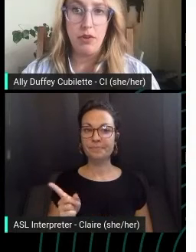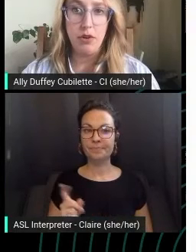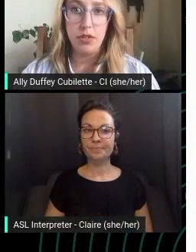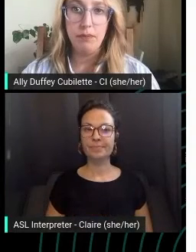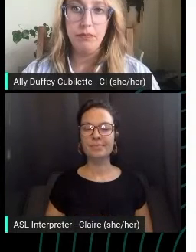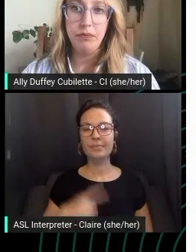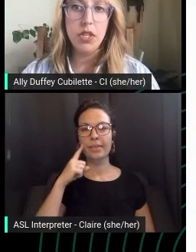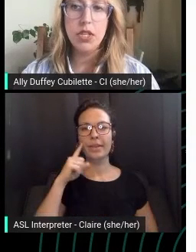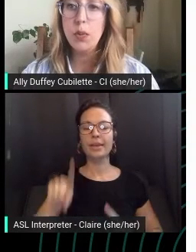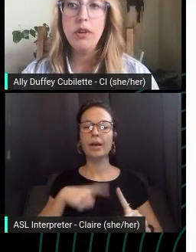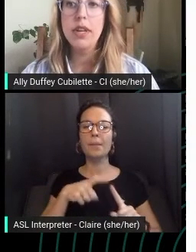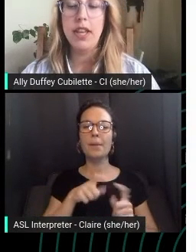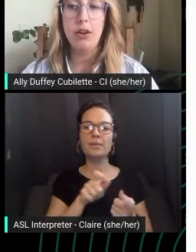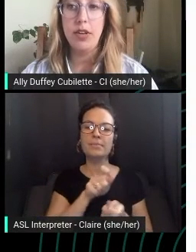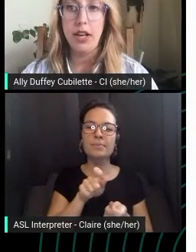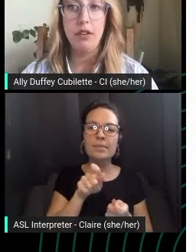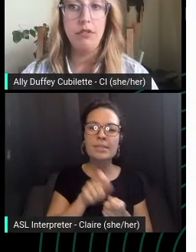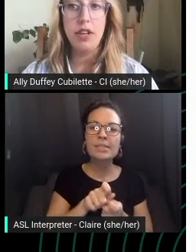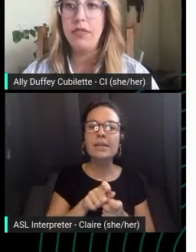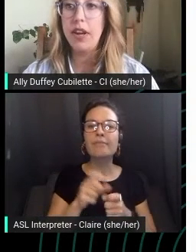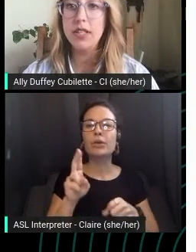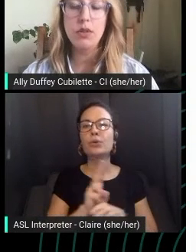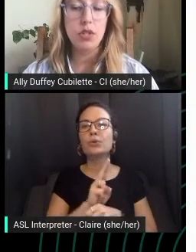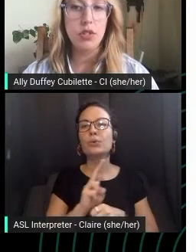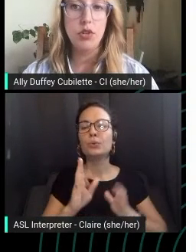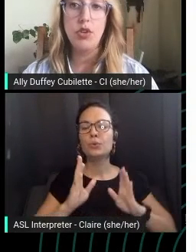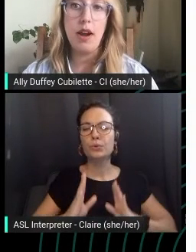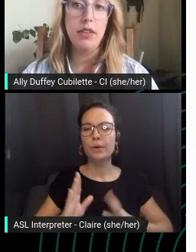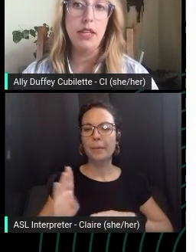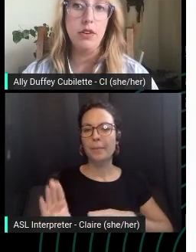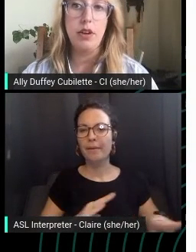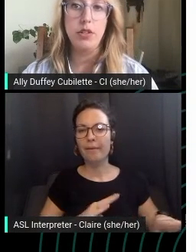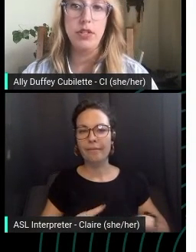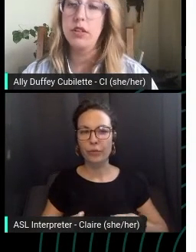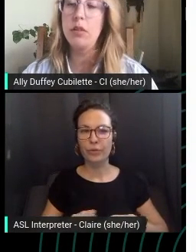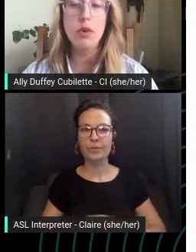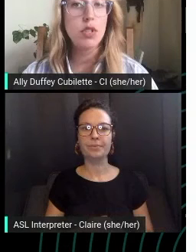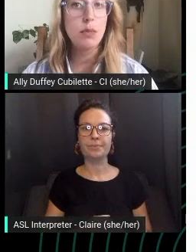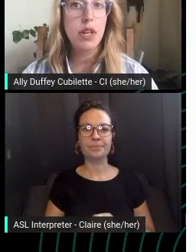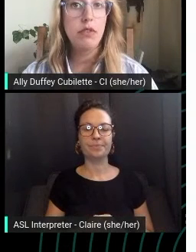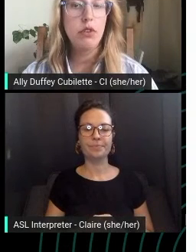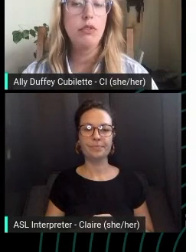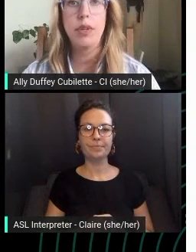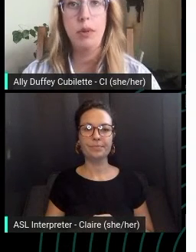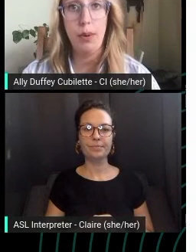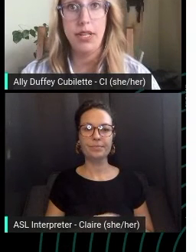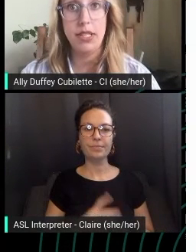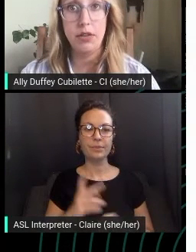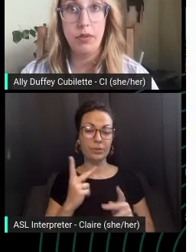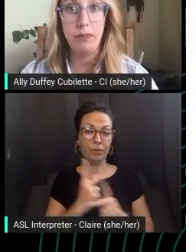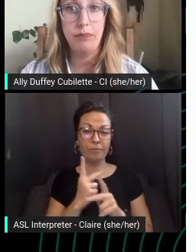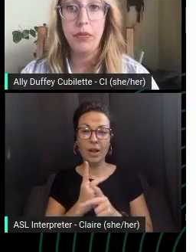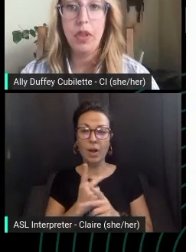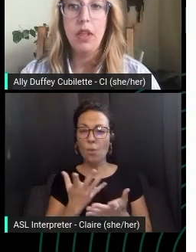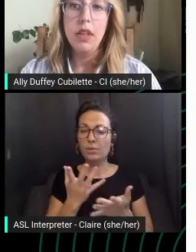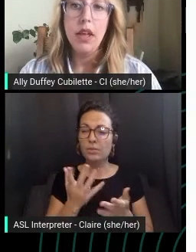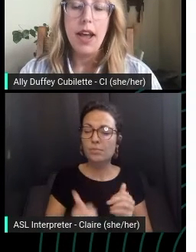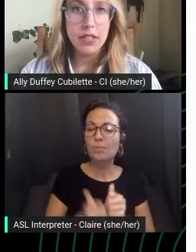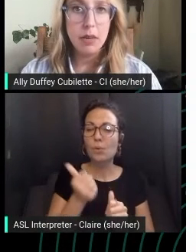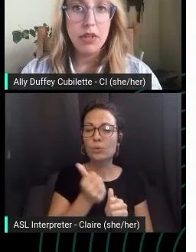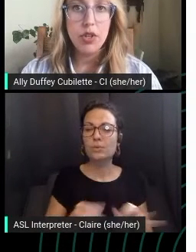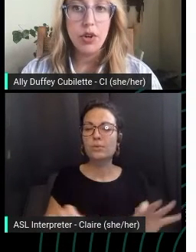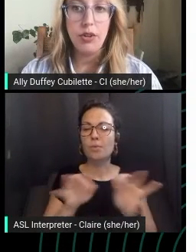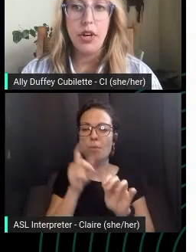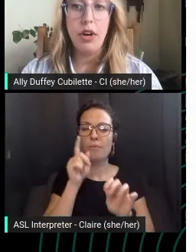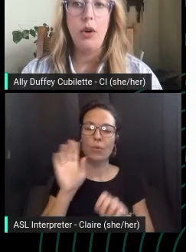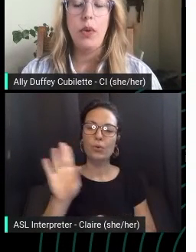user behaviors. This is where you can get creative and find solutions to track the interactions that are most meaningful for your organization.